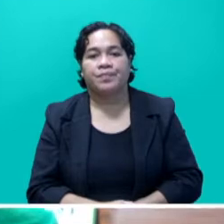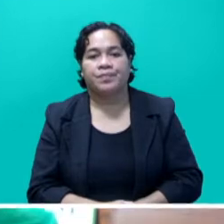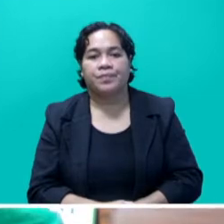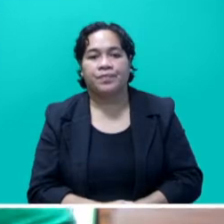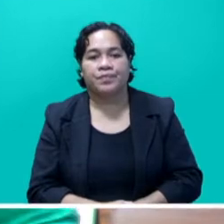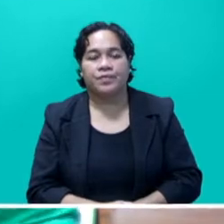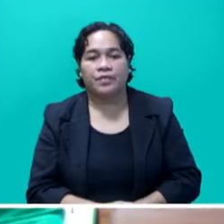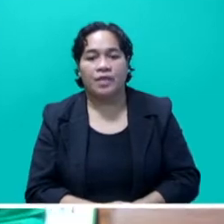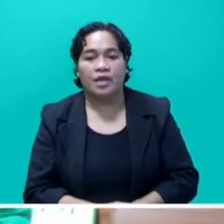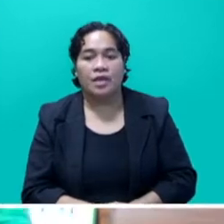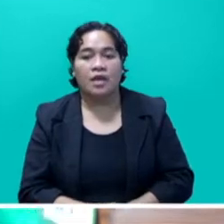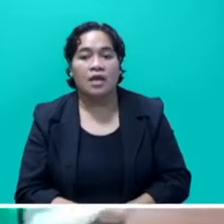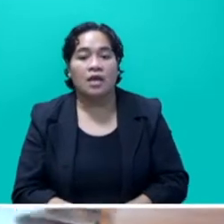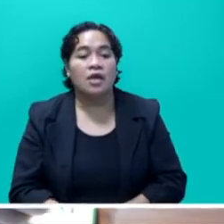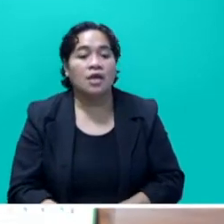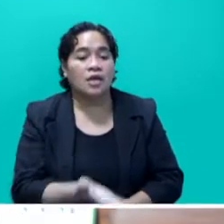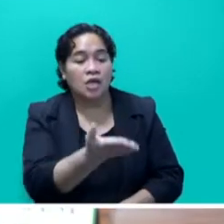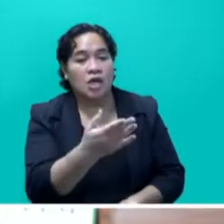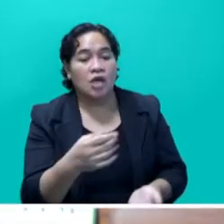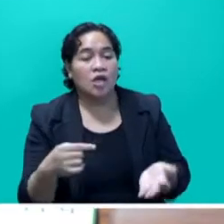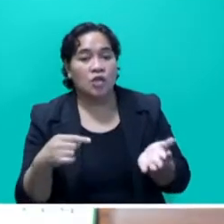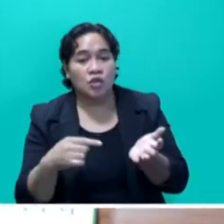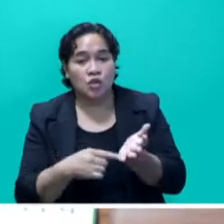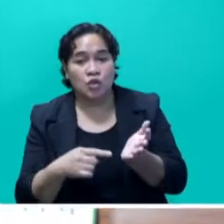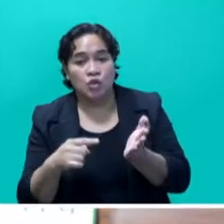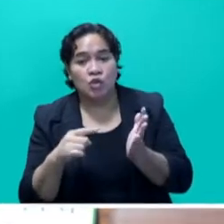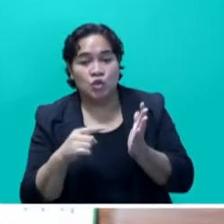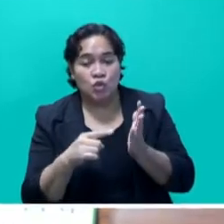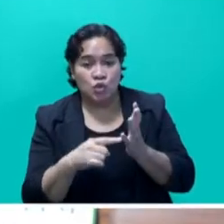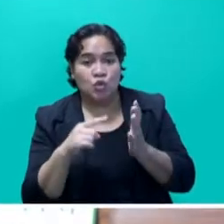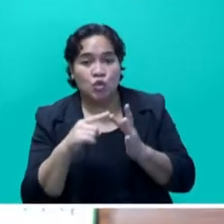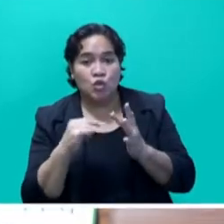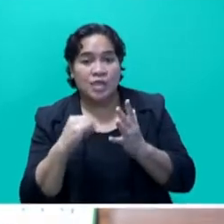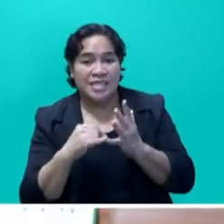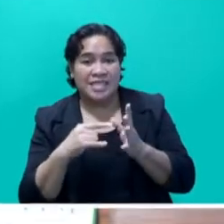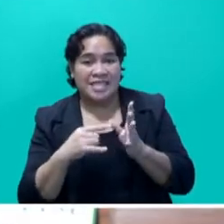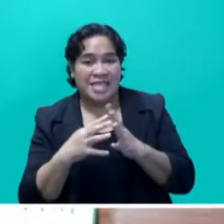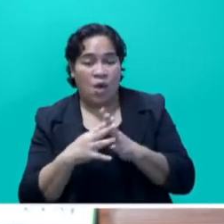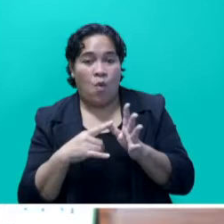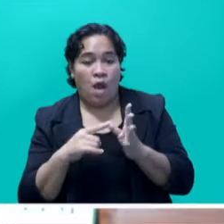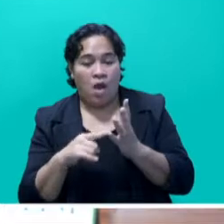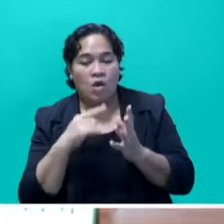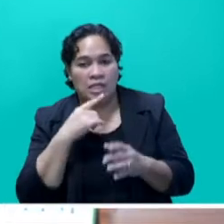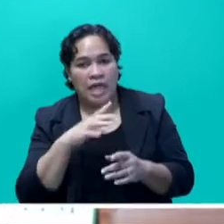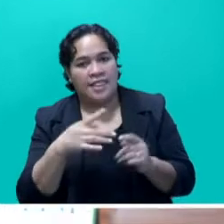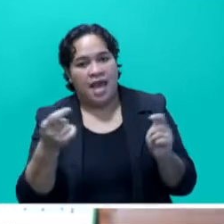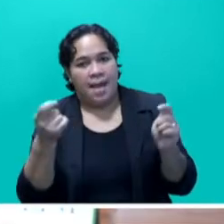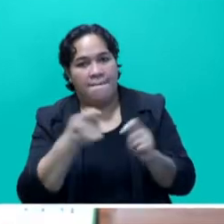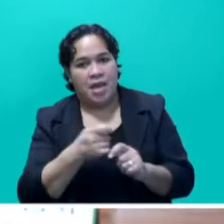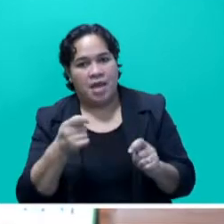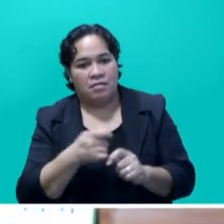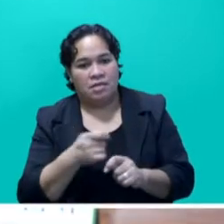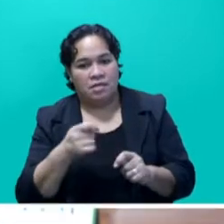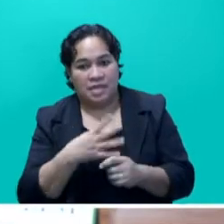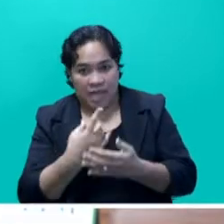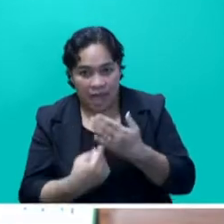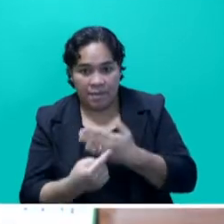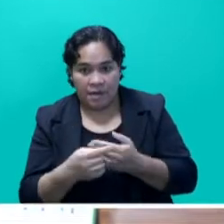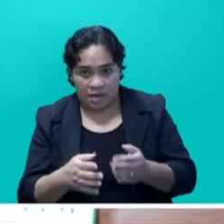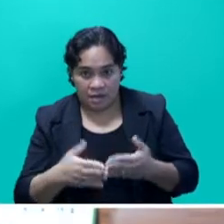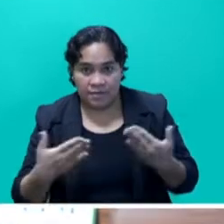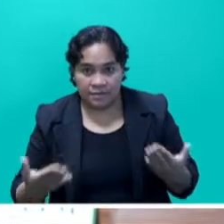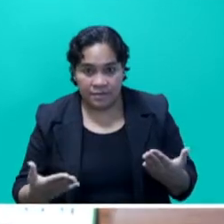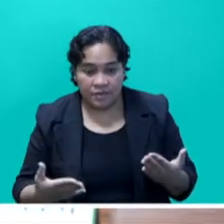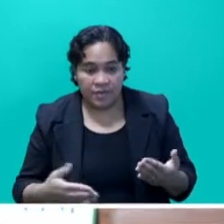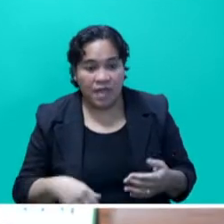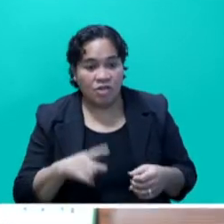Honorable Tuisawau have just mentioned that these amendments that's taking place and